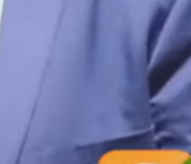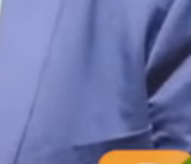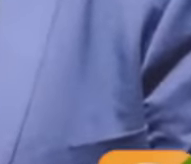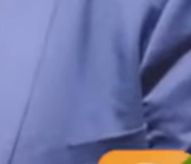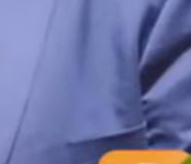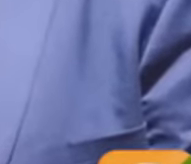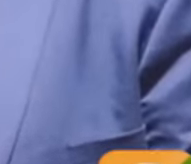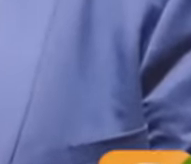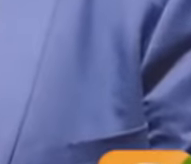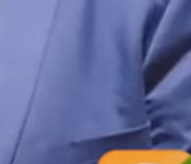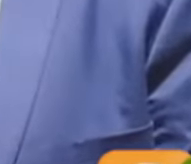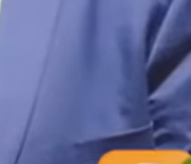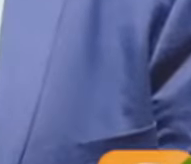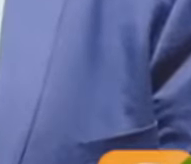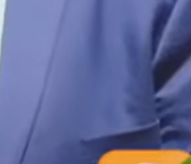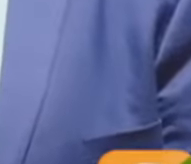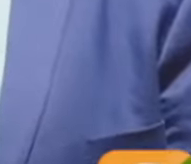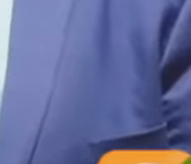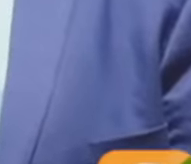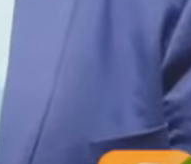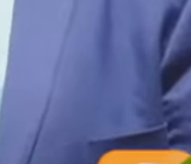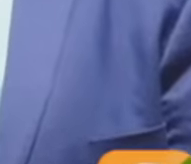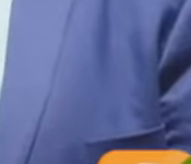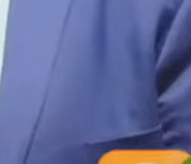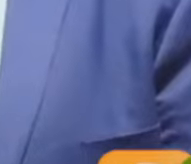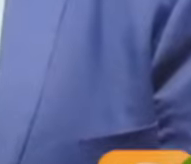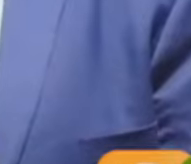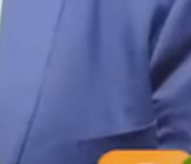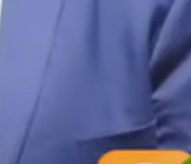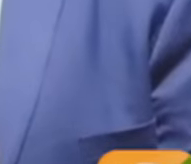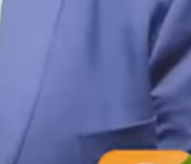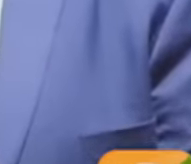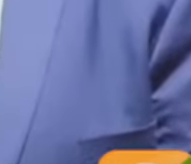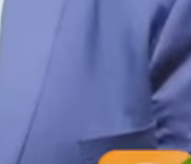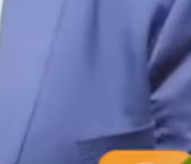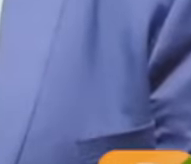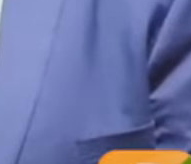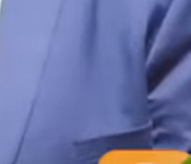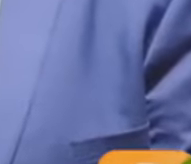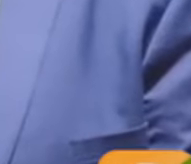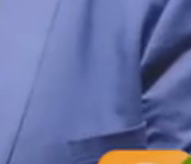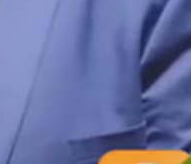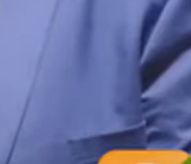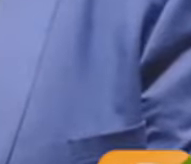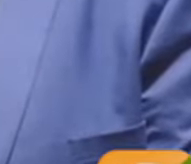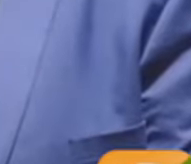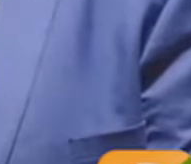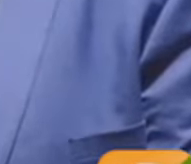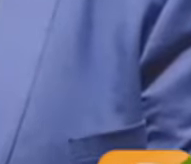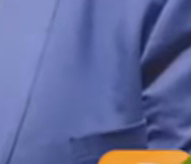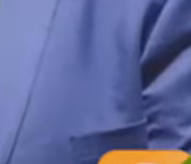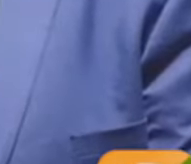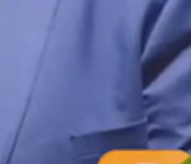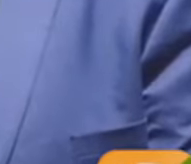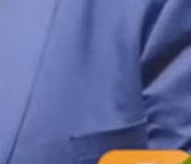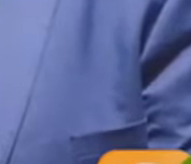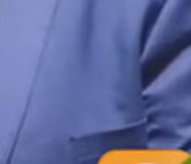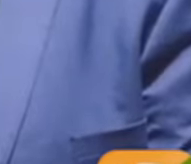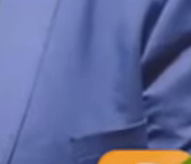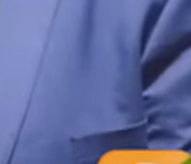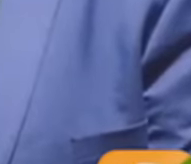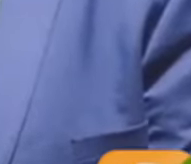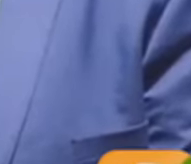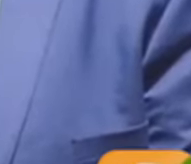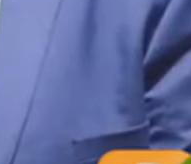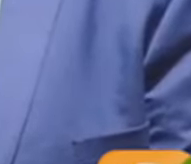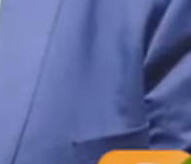salary processing and payment to the affected doctors. Number two, thereafter, we shall move to the summary dismissal of all